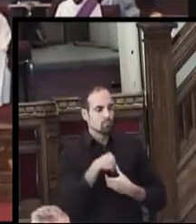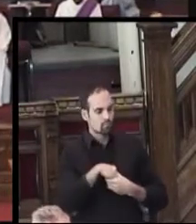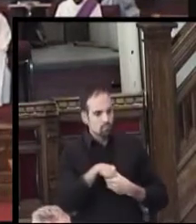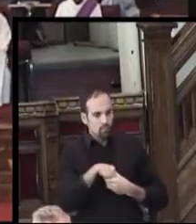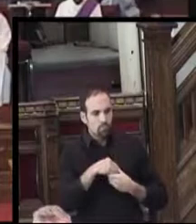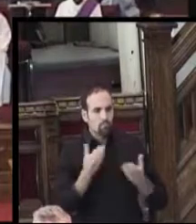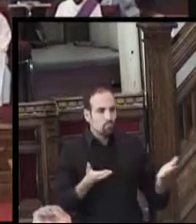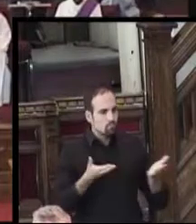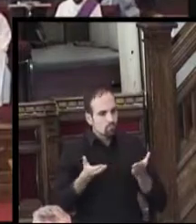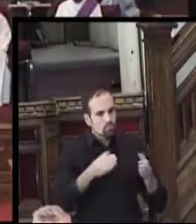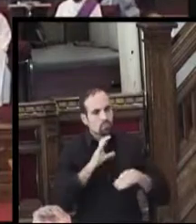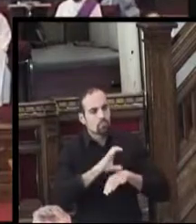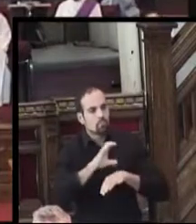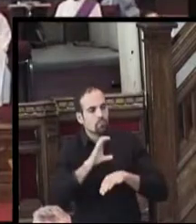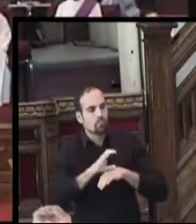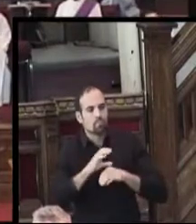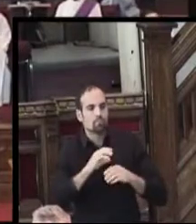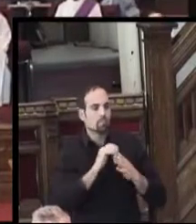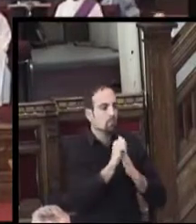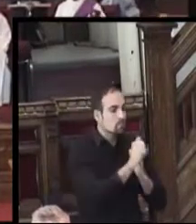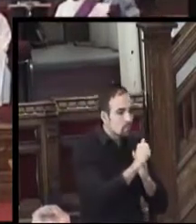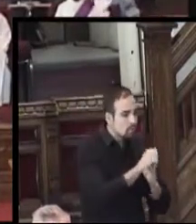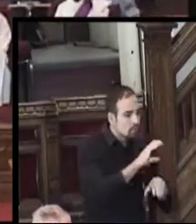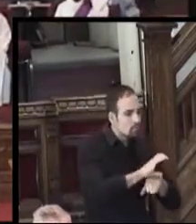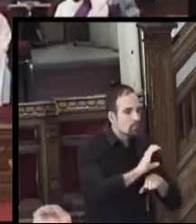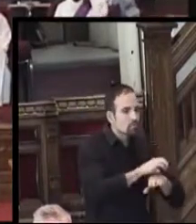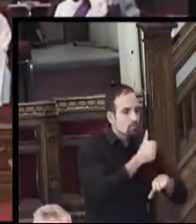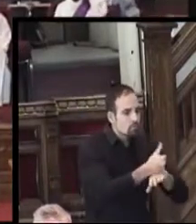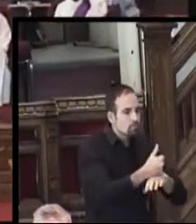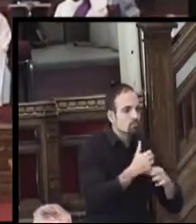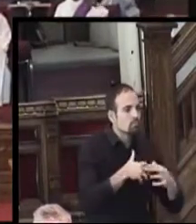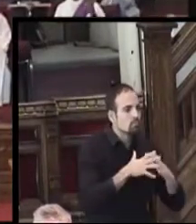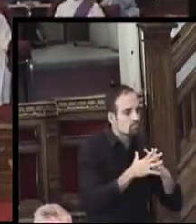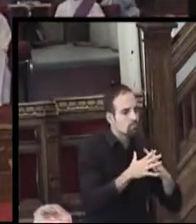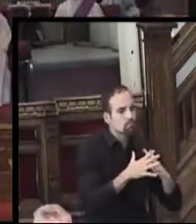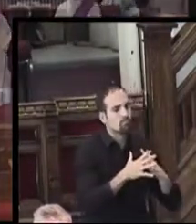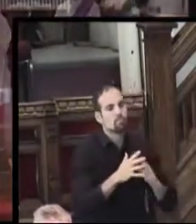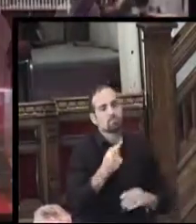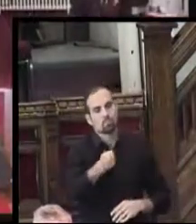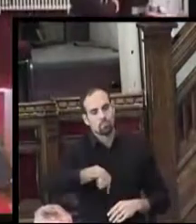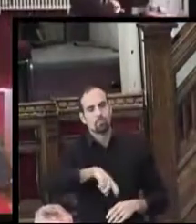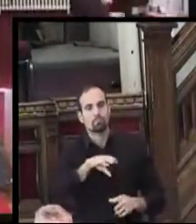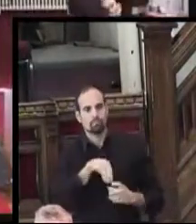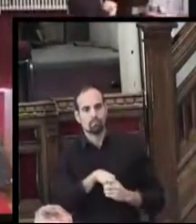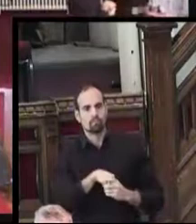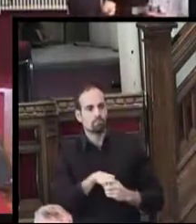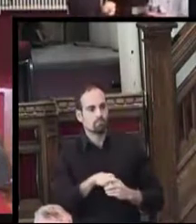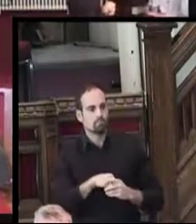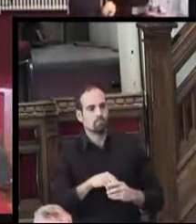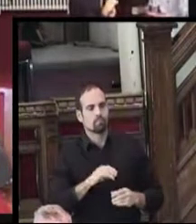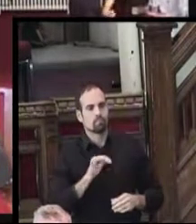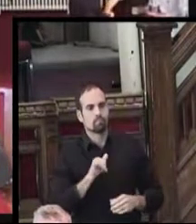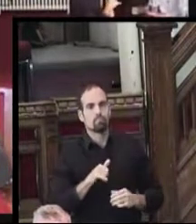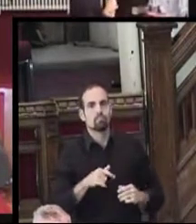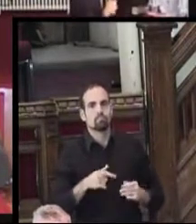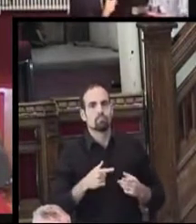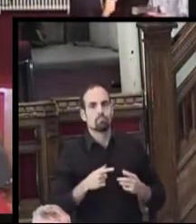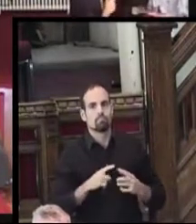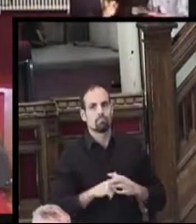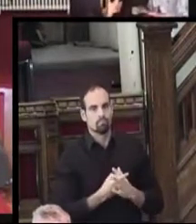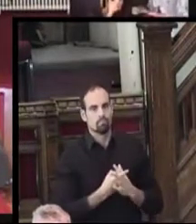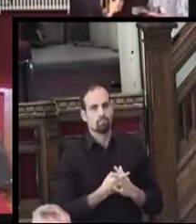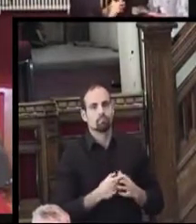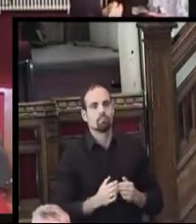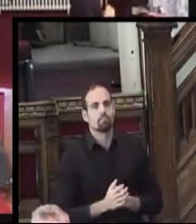who will head up churches. And we are part of that that trend. And today, we're going to be doing a blessing